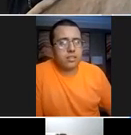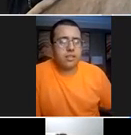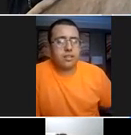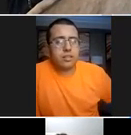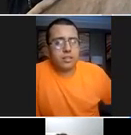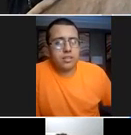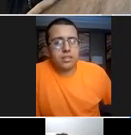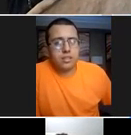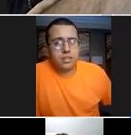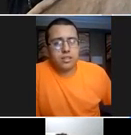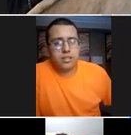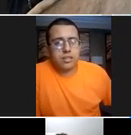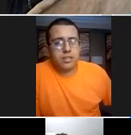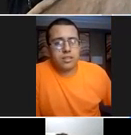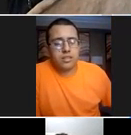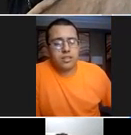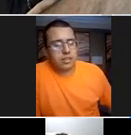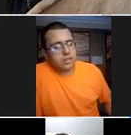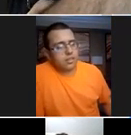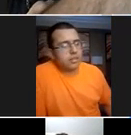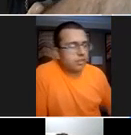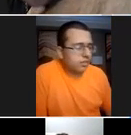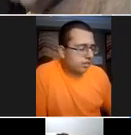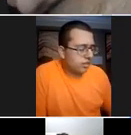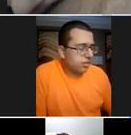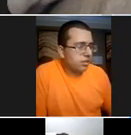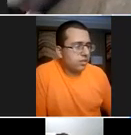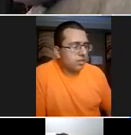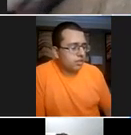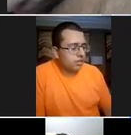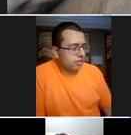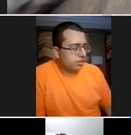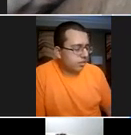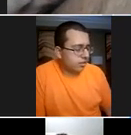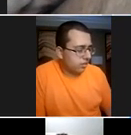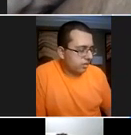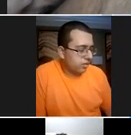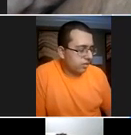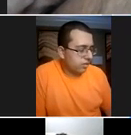The other one is a natural process of the seed of the word being implanted in your life.